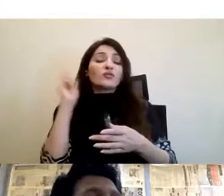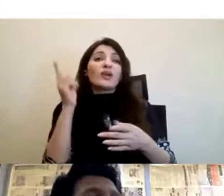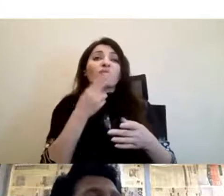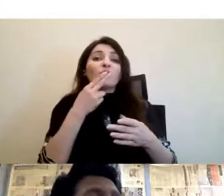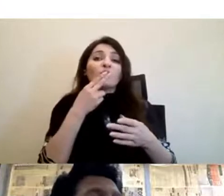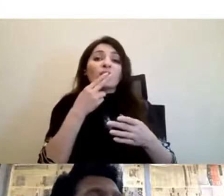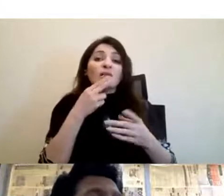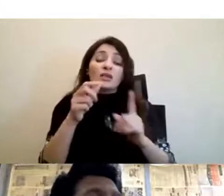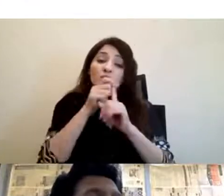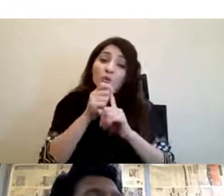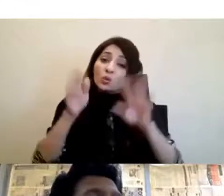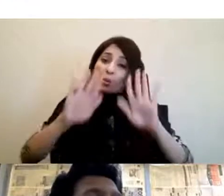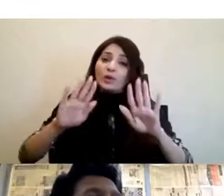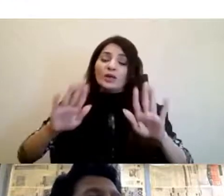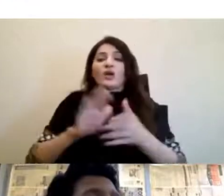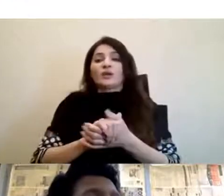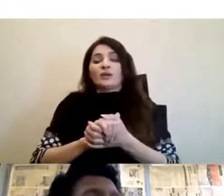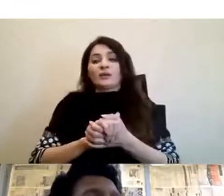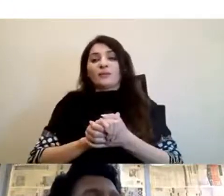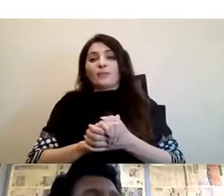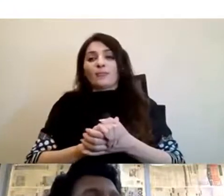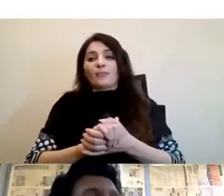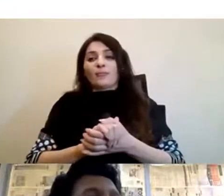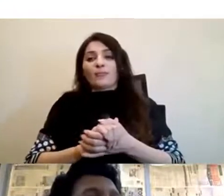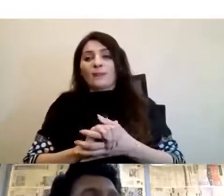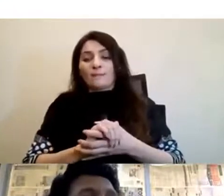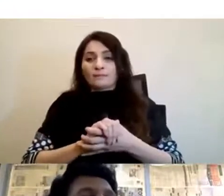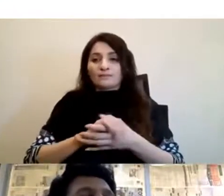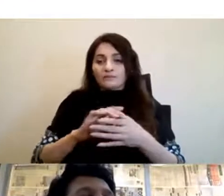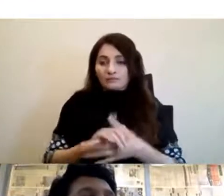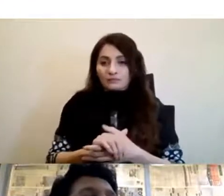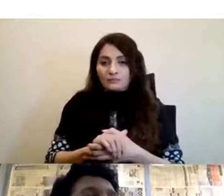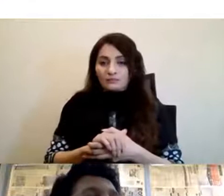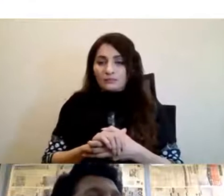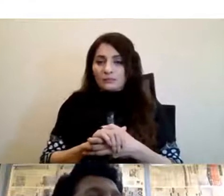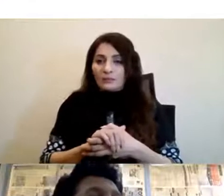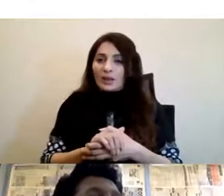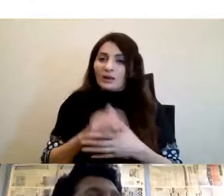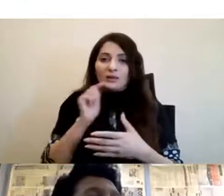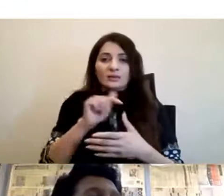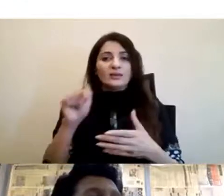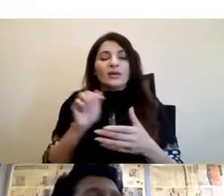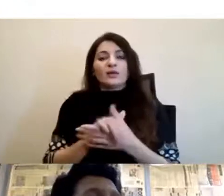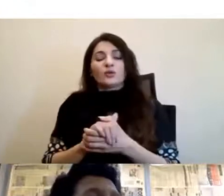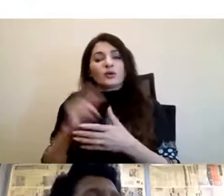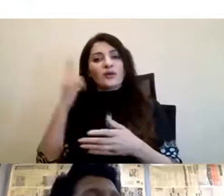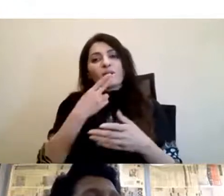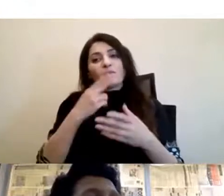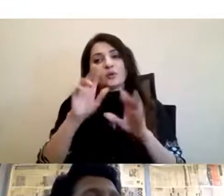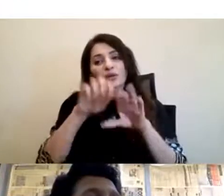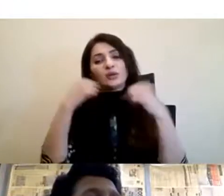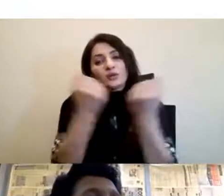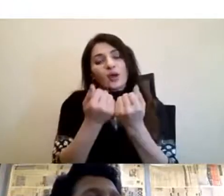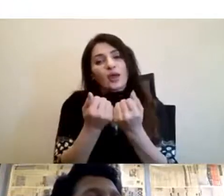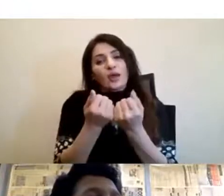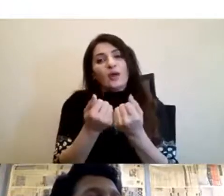available, why not for the sign language interpretation, or translators can be done, so that 500 million deaf community can be part of this